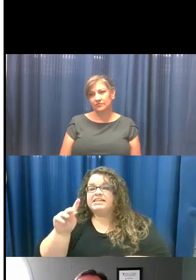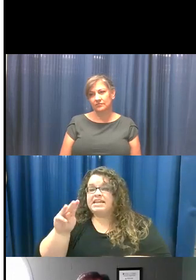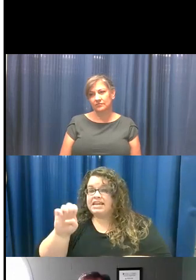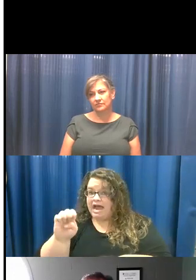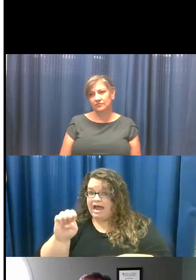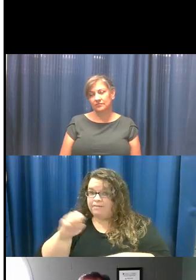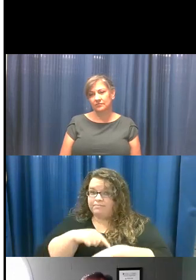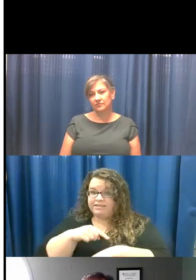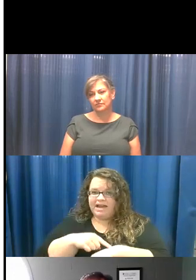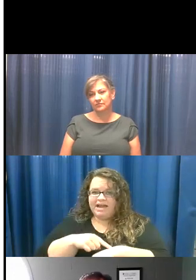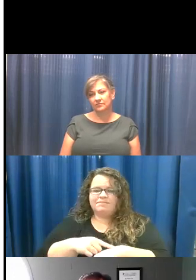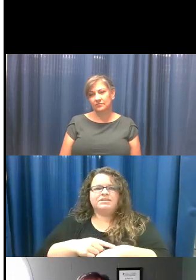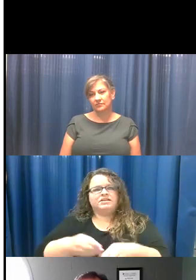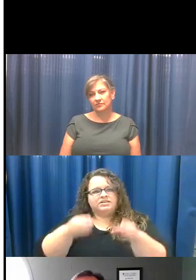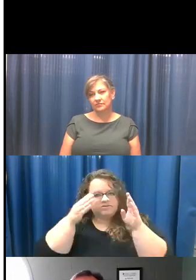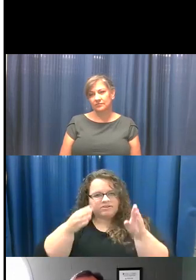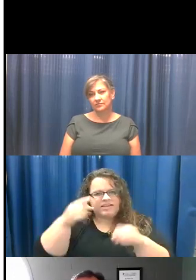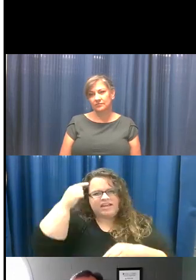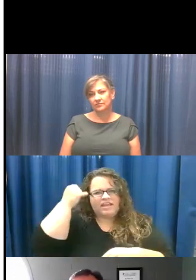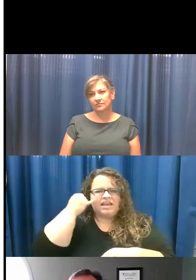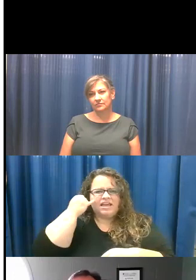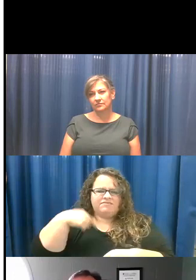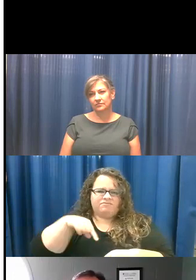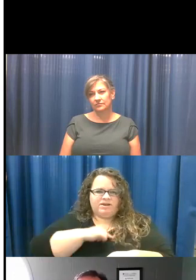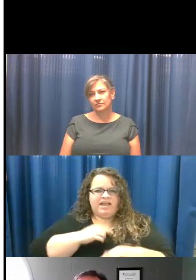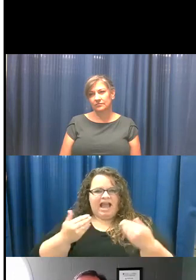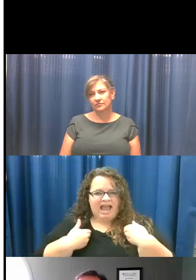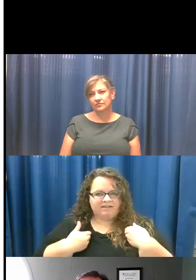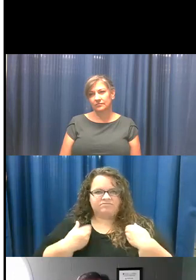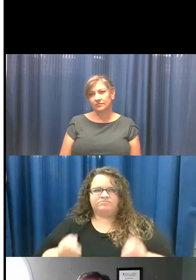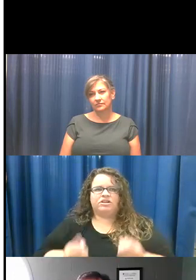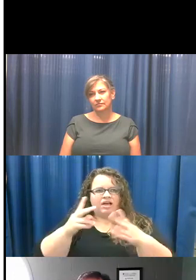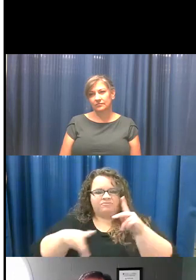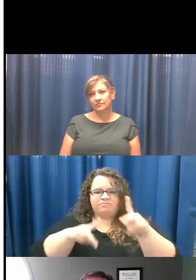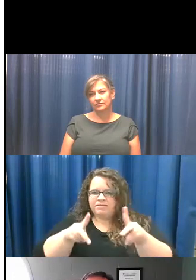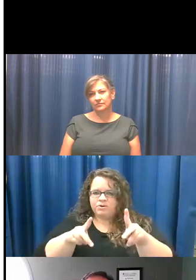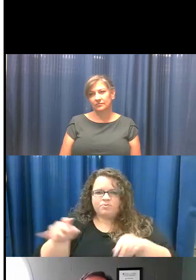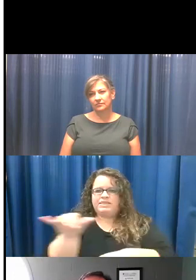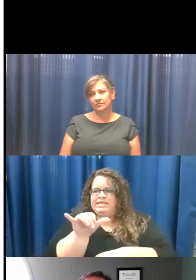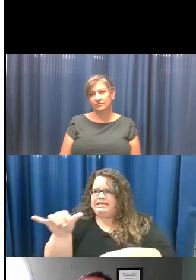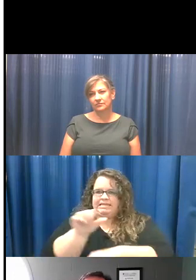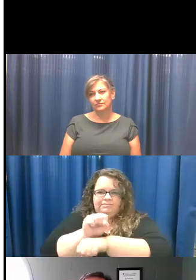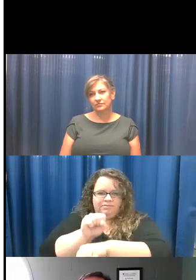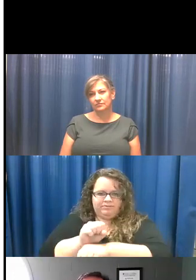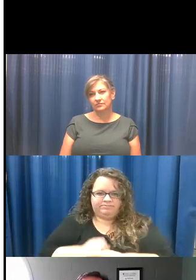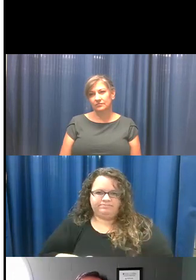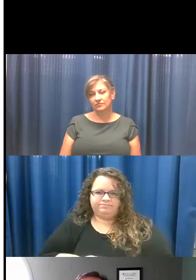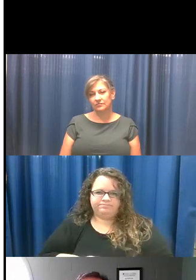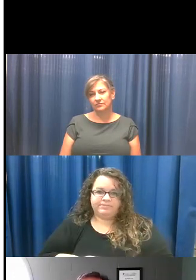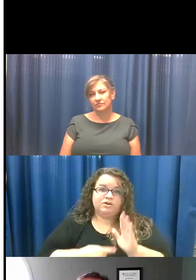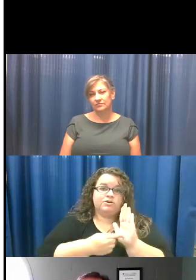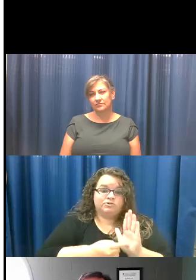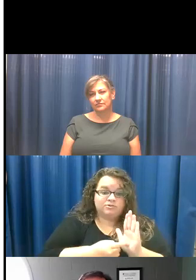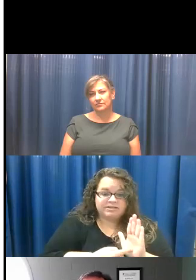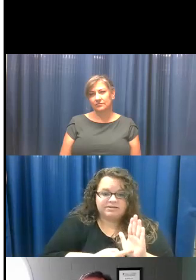is redundancy in positions. So just for example, with my vice presidents and executive directors who are part of my